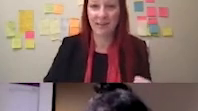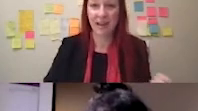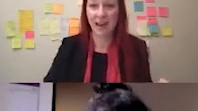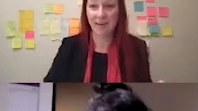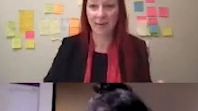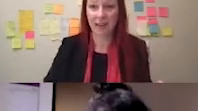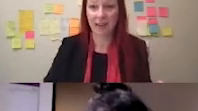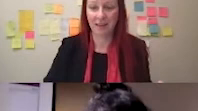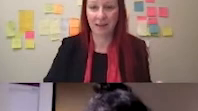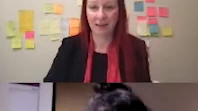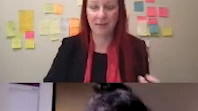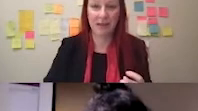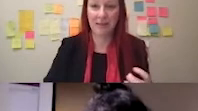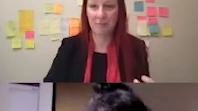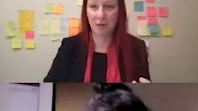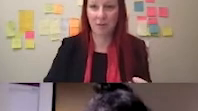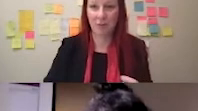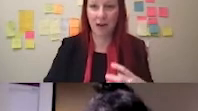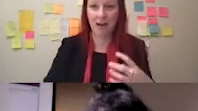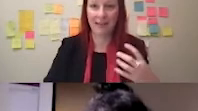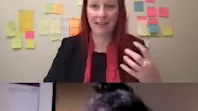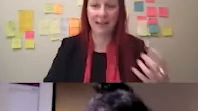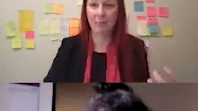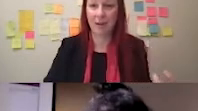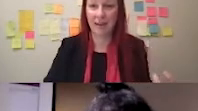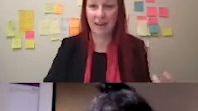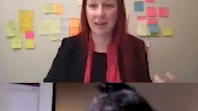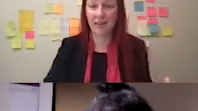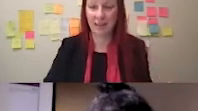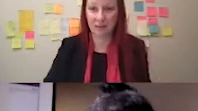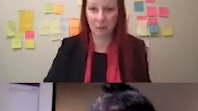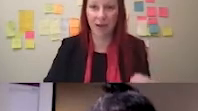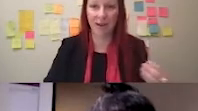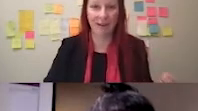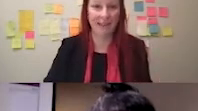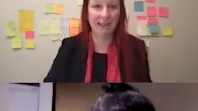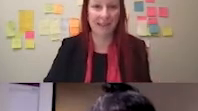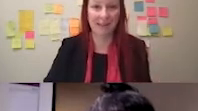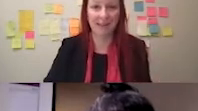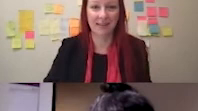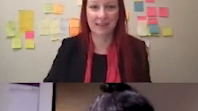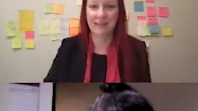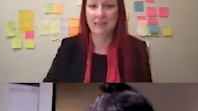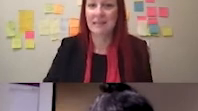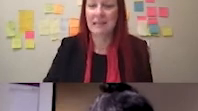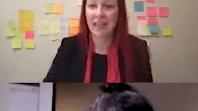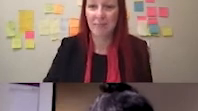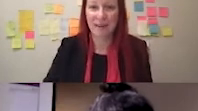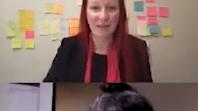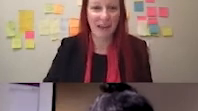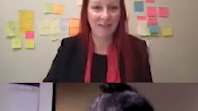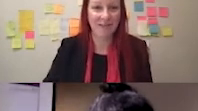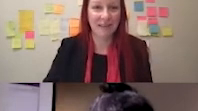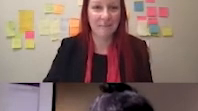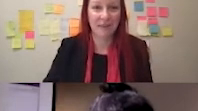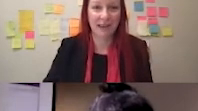tea to share with each other. And so there's that moment where it's celebrating each other's work and ideas. Then